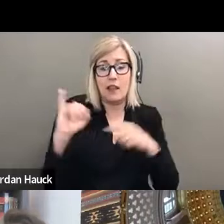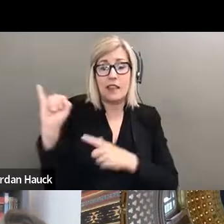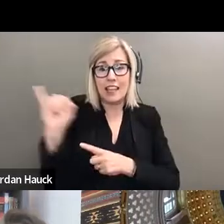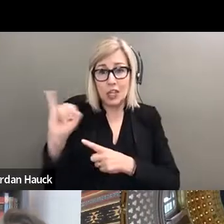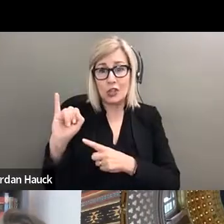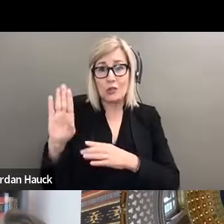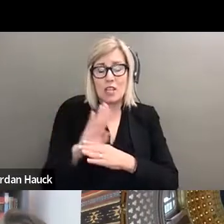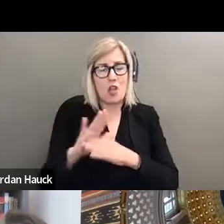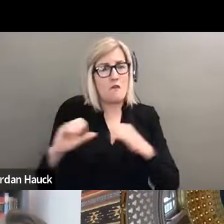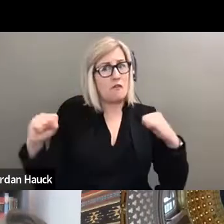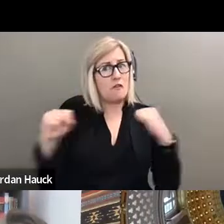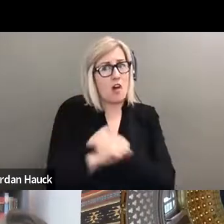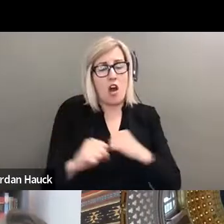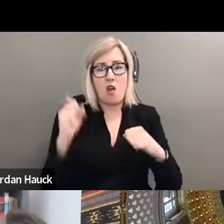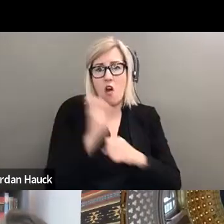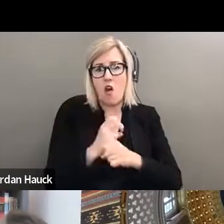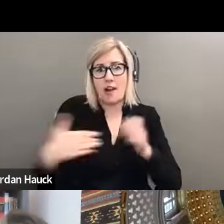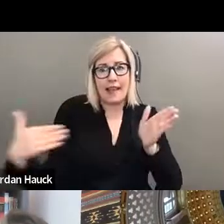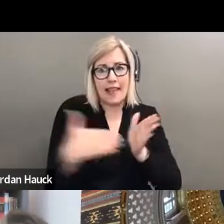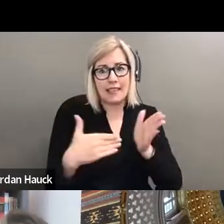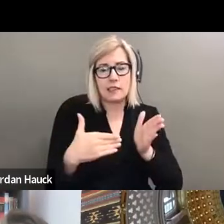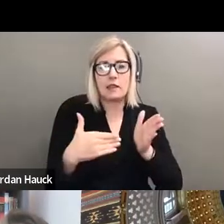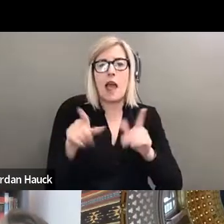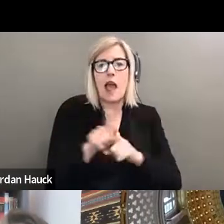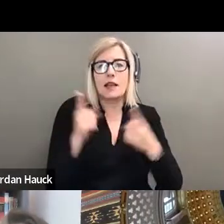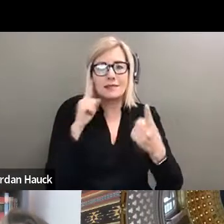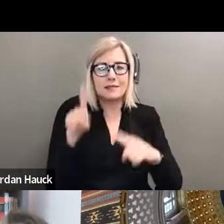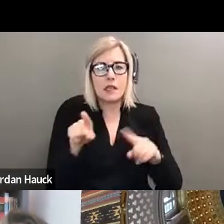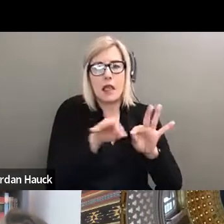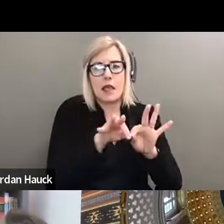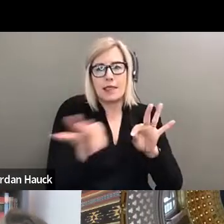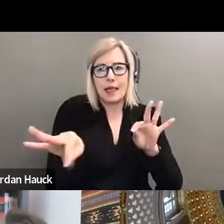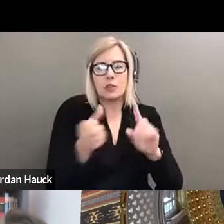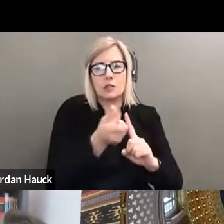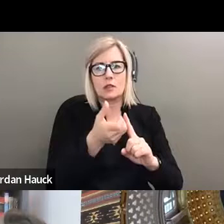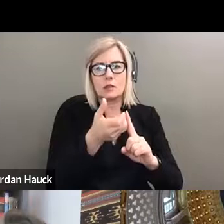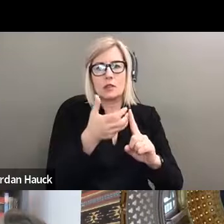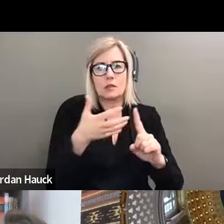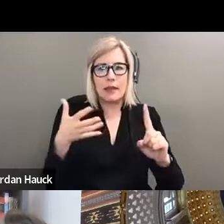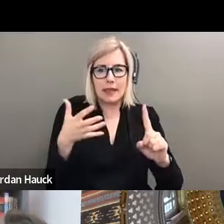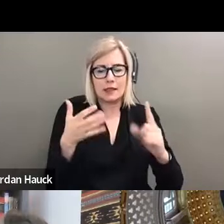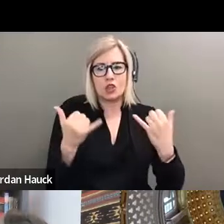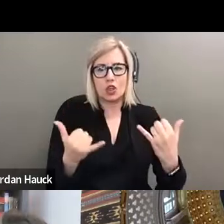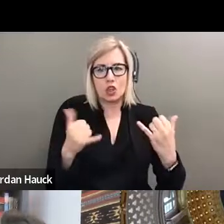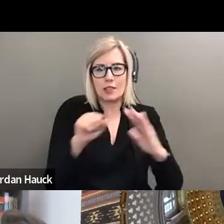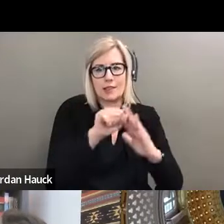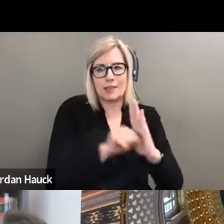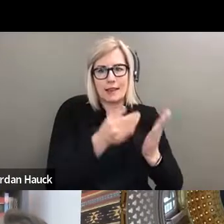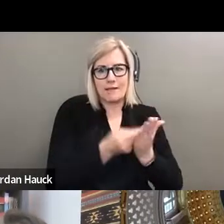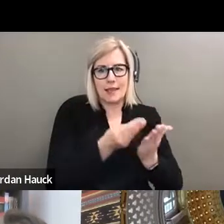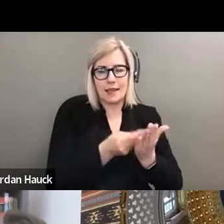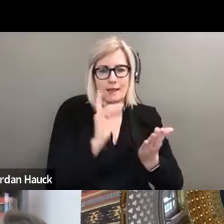industry fought back hard on that, and as a compromise, that language now expands the current state funding for